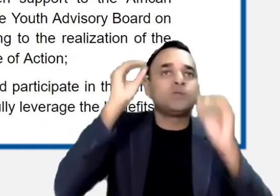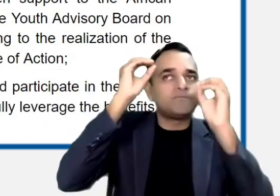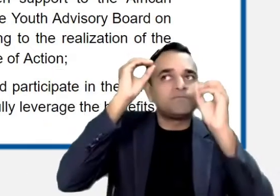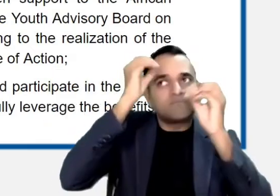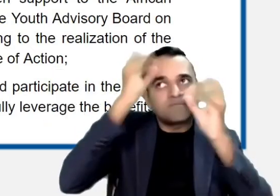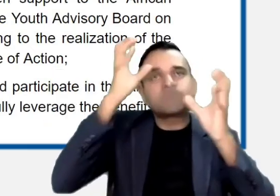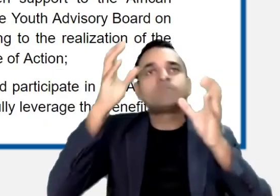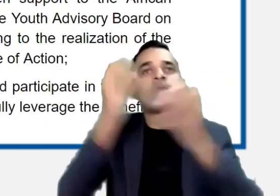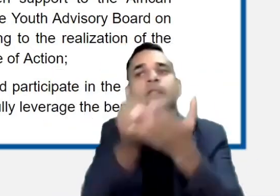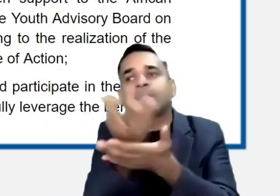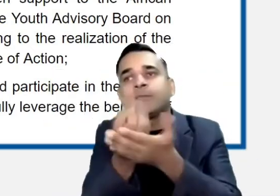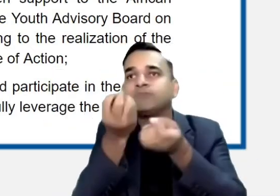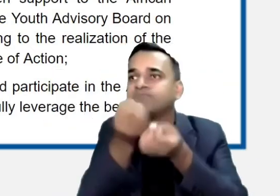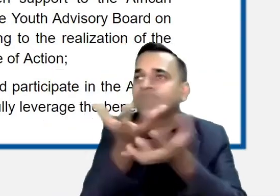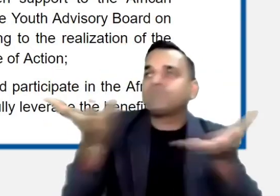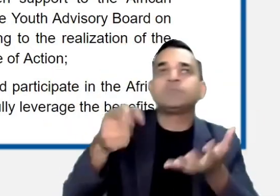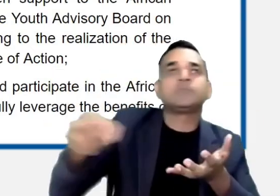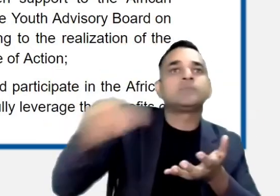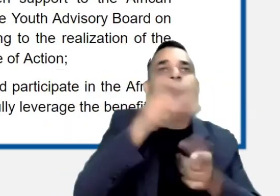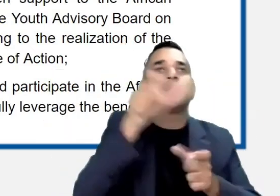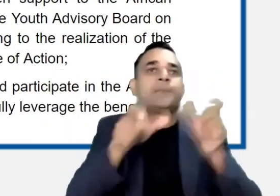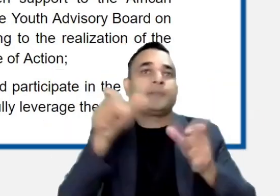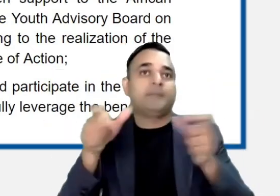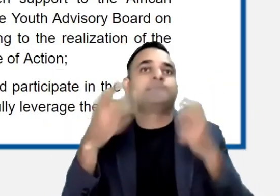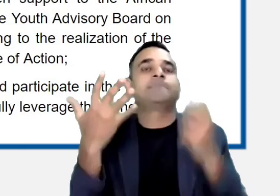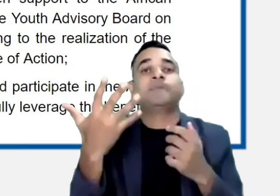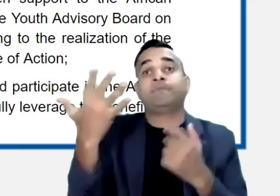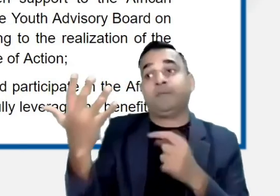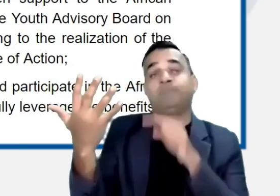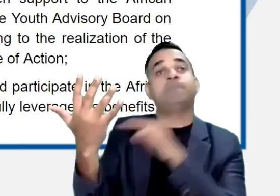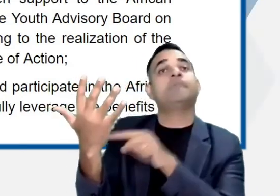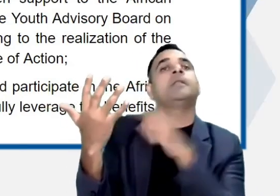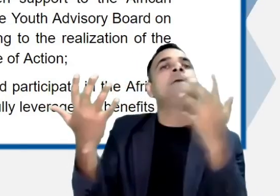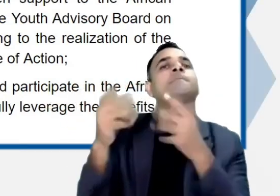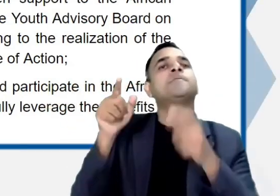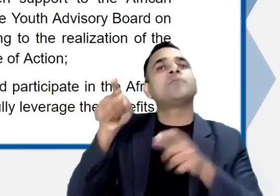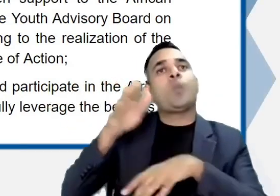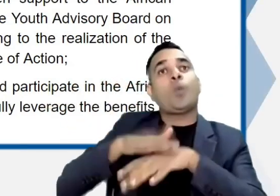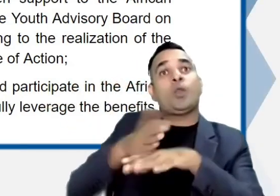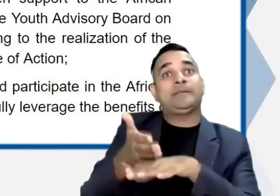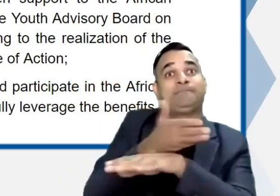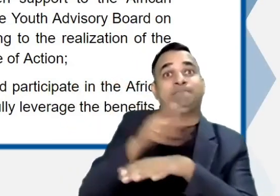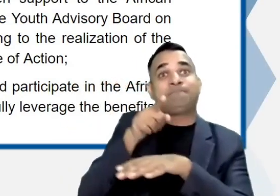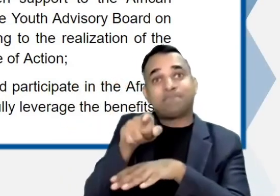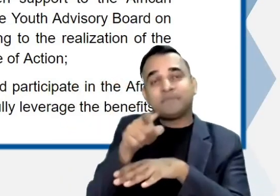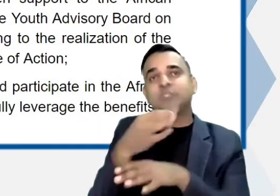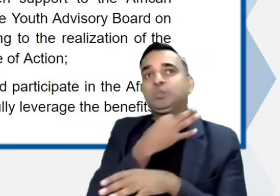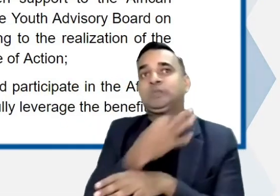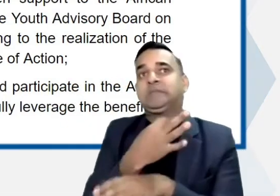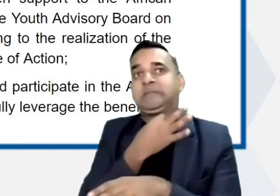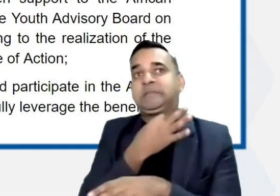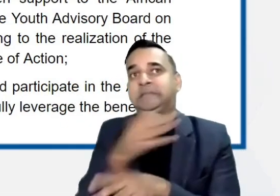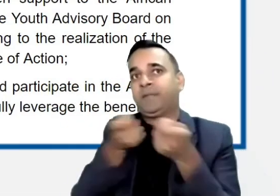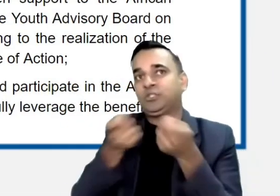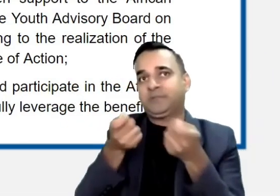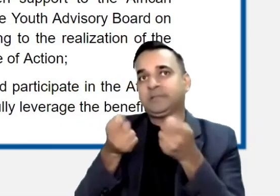disaster-induced displacement in regional, sub-regional, national, and local levels and integrate disaster risk reduction,